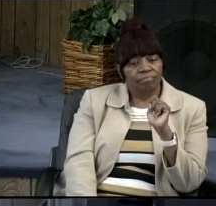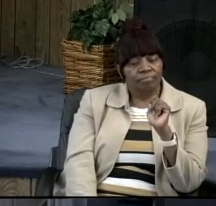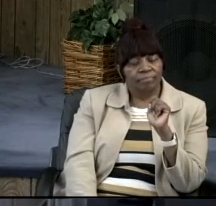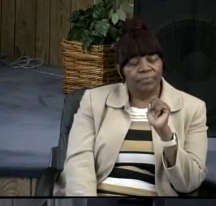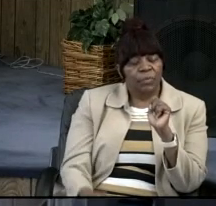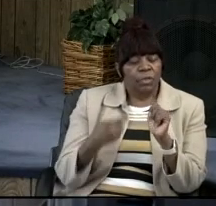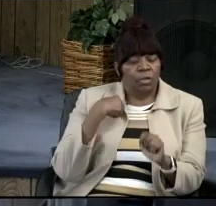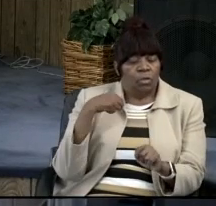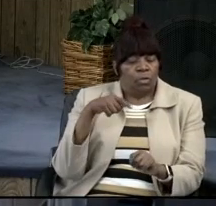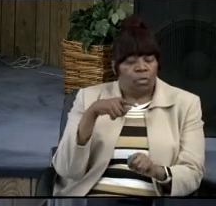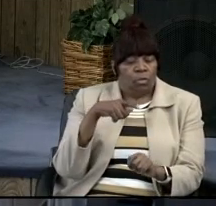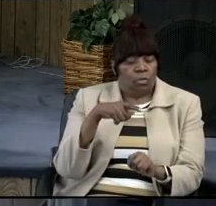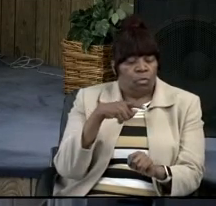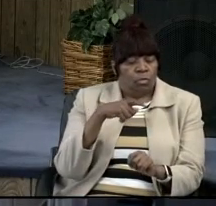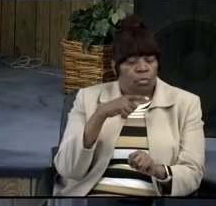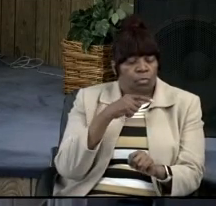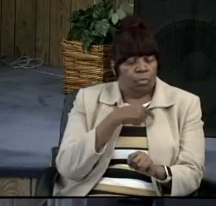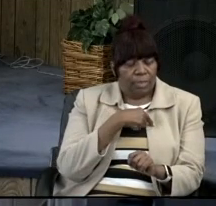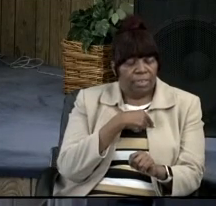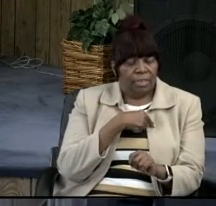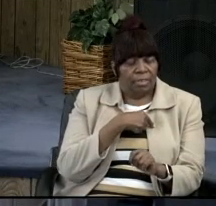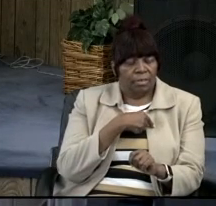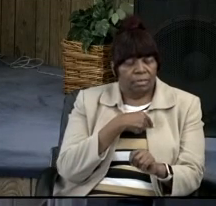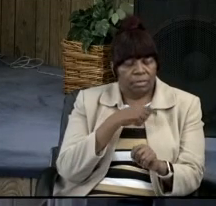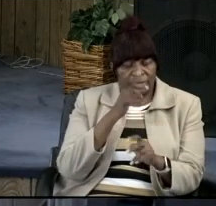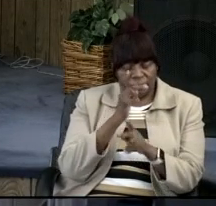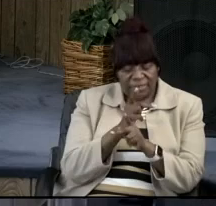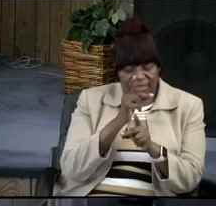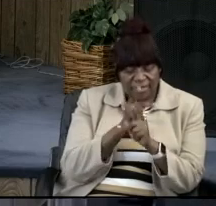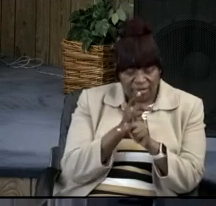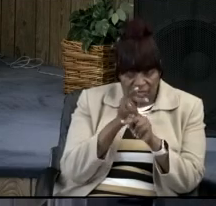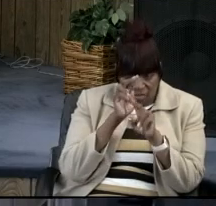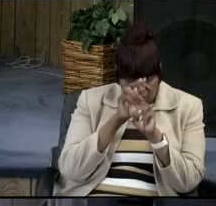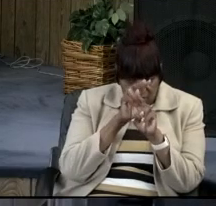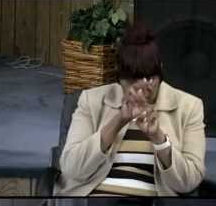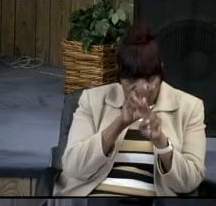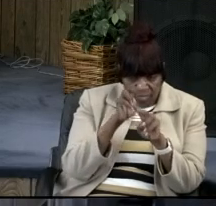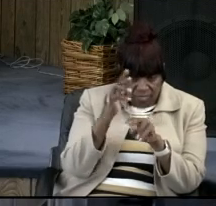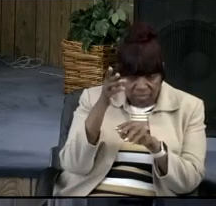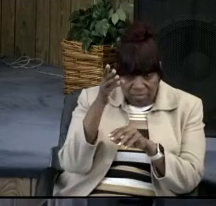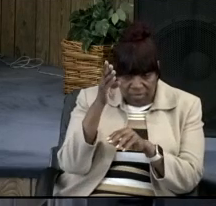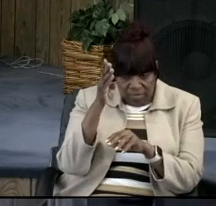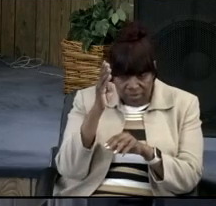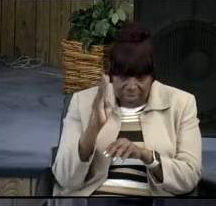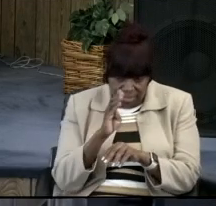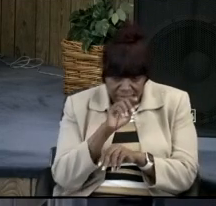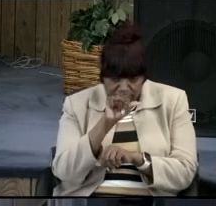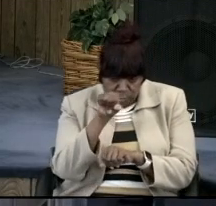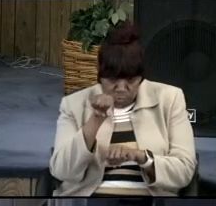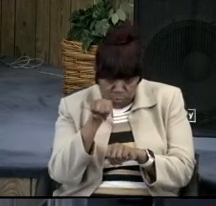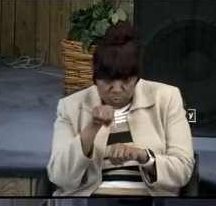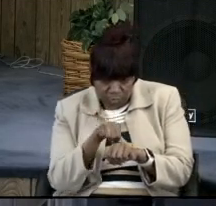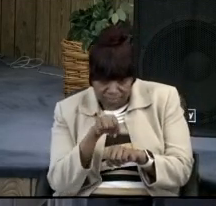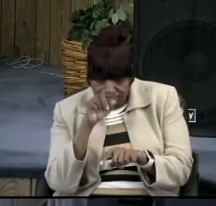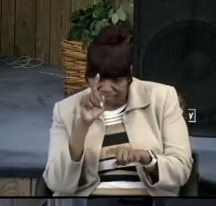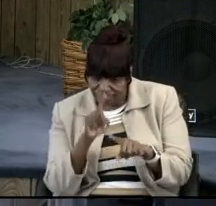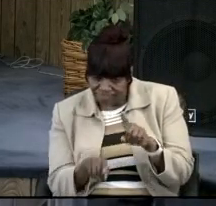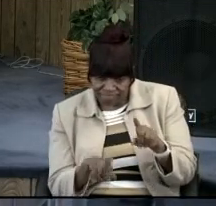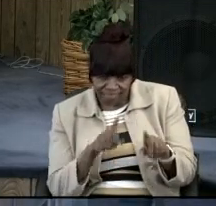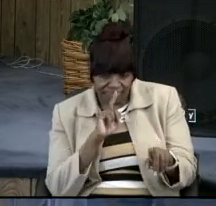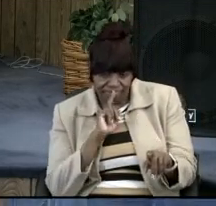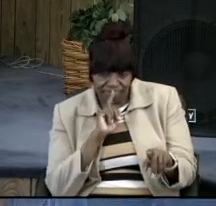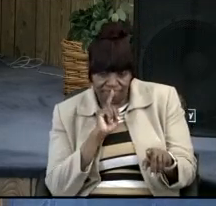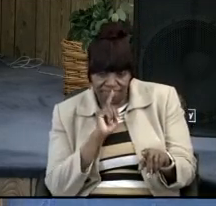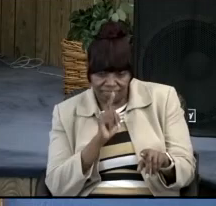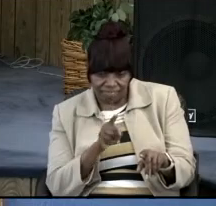Because we're supposed to be a watchman on the wall, because we're supposed to be God's anointed, we can't get shaky